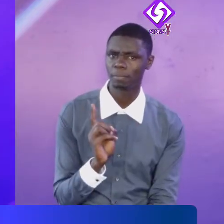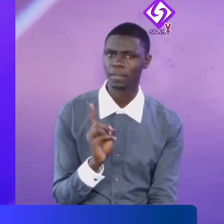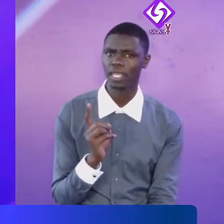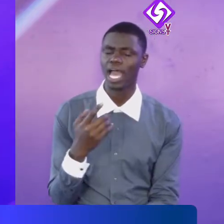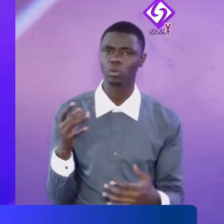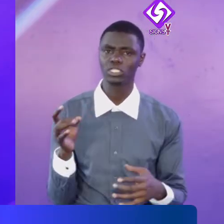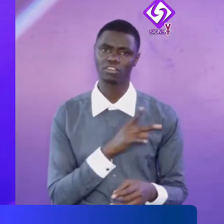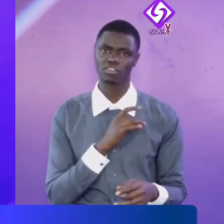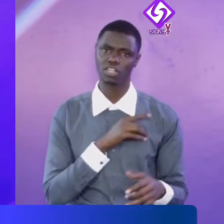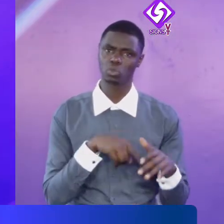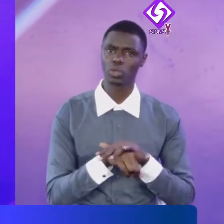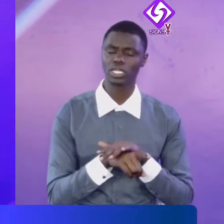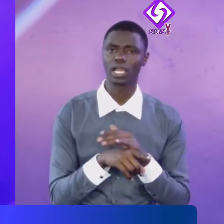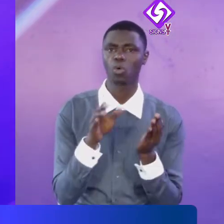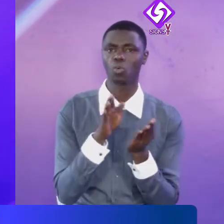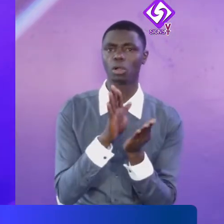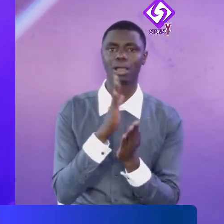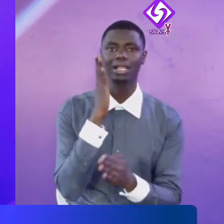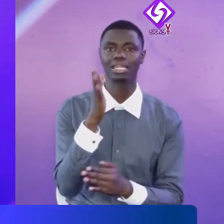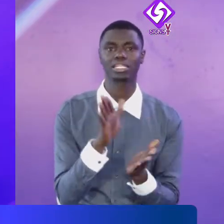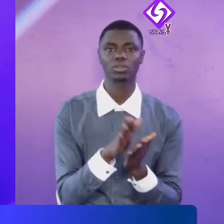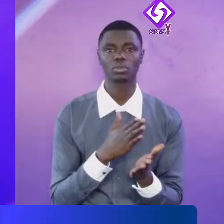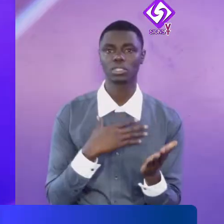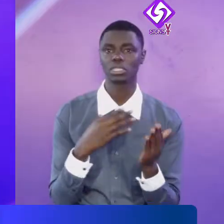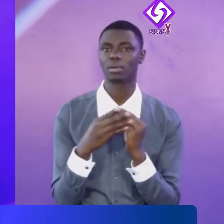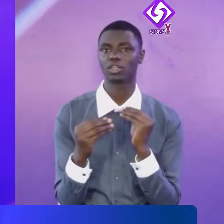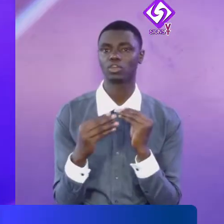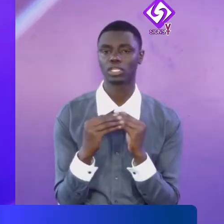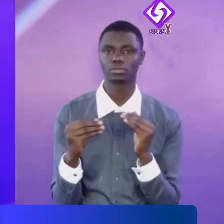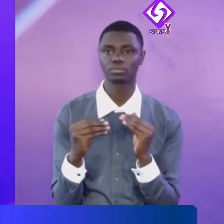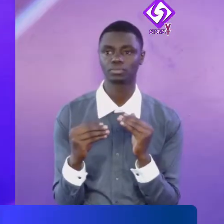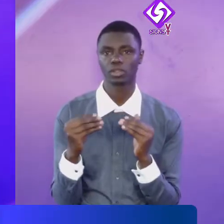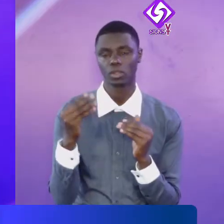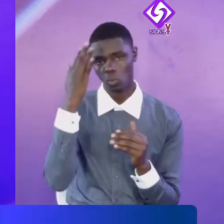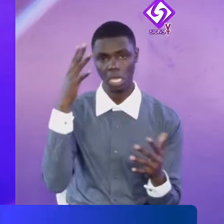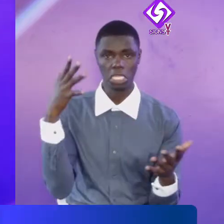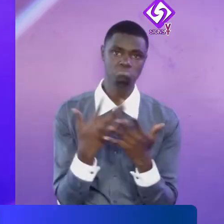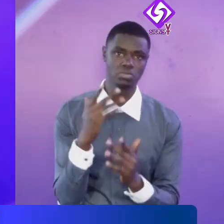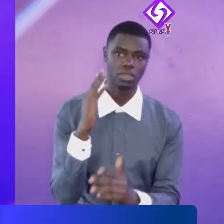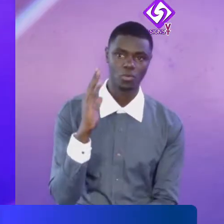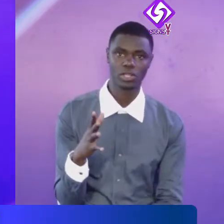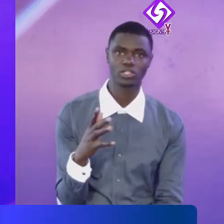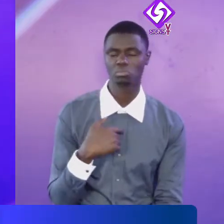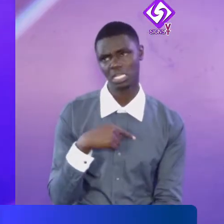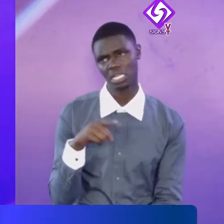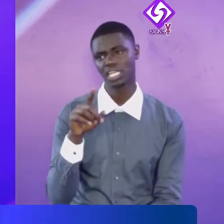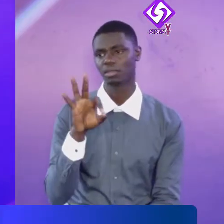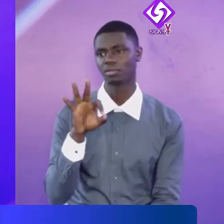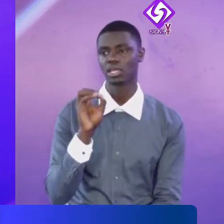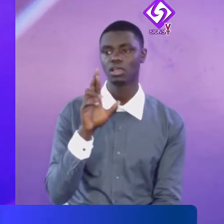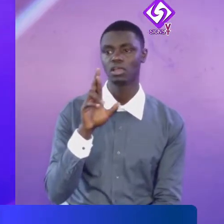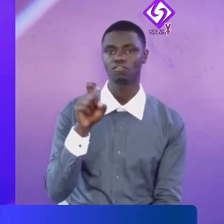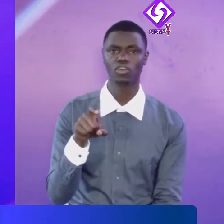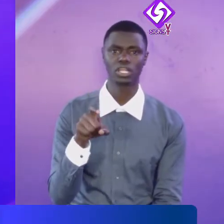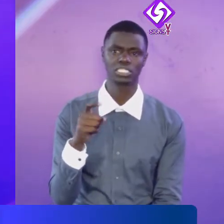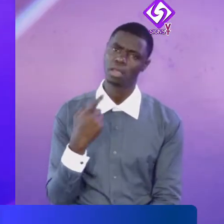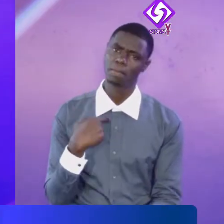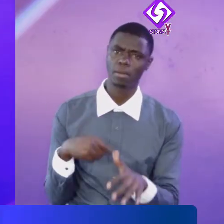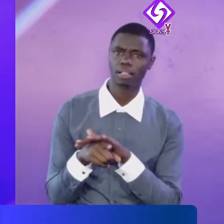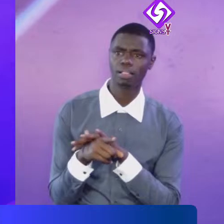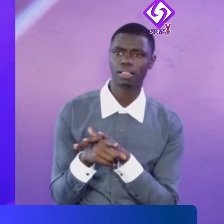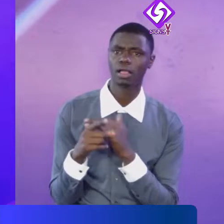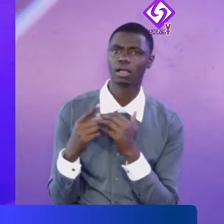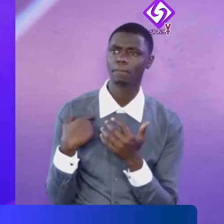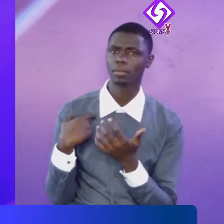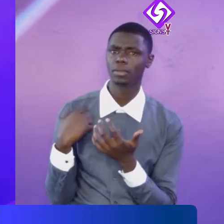bank directly with my dollars because they're going to eat me up. Yeah. So I had to go to a Forex. So I'm walking, I carried